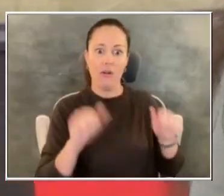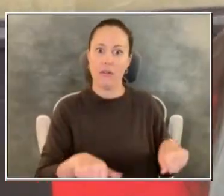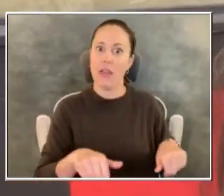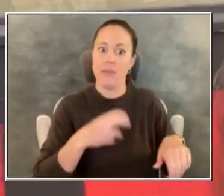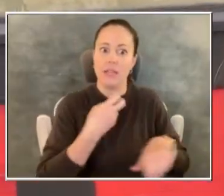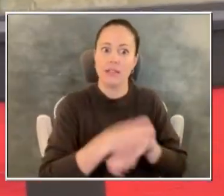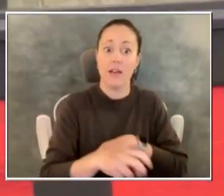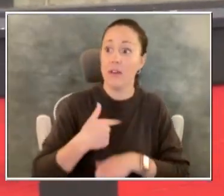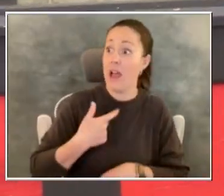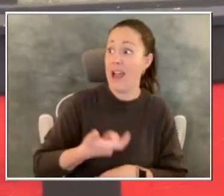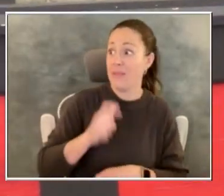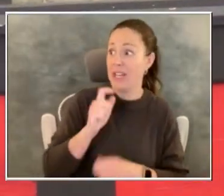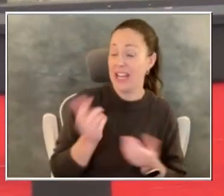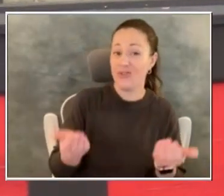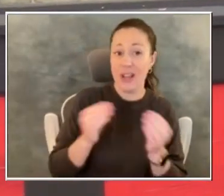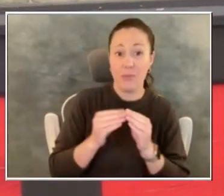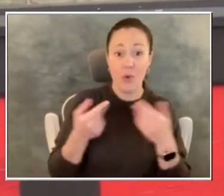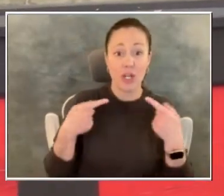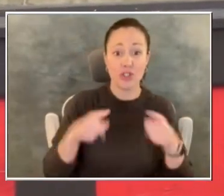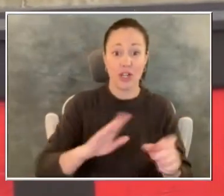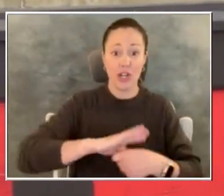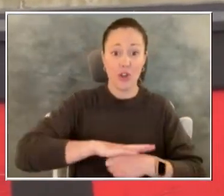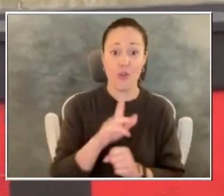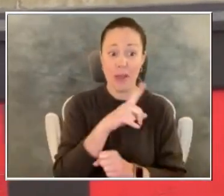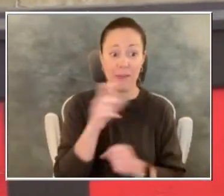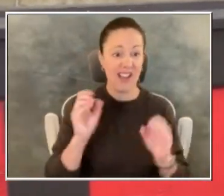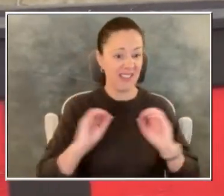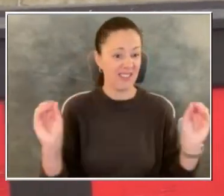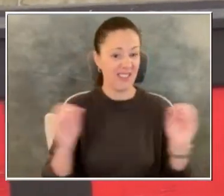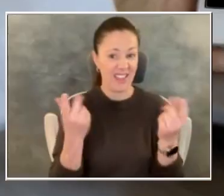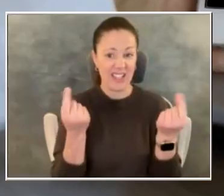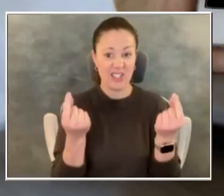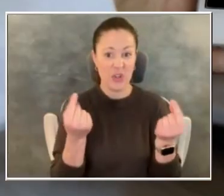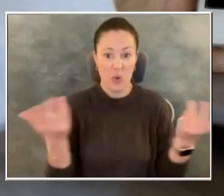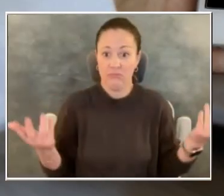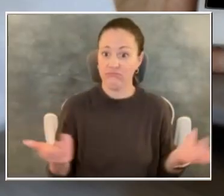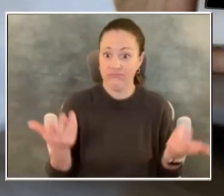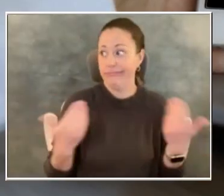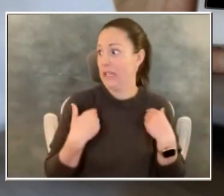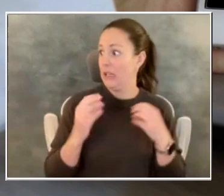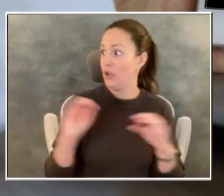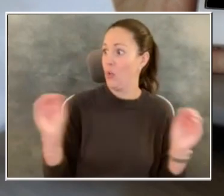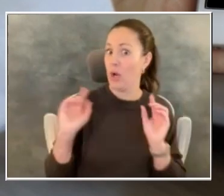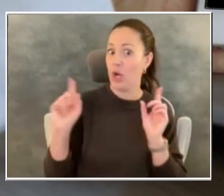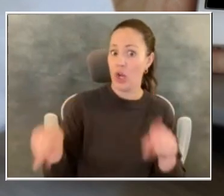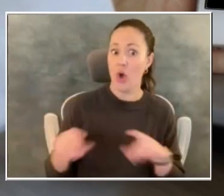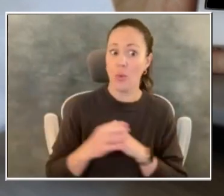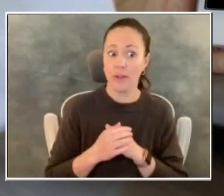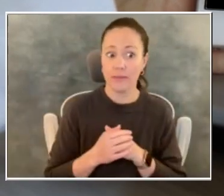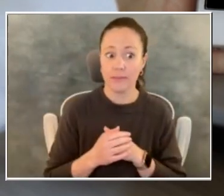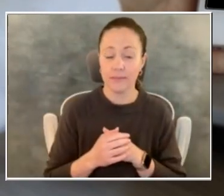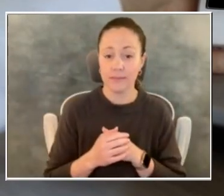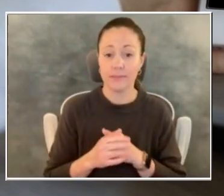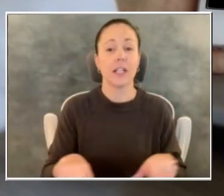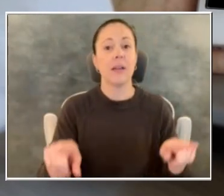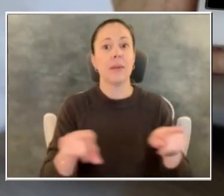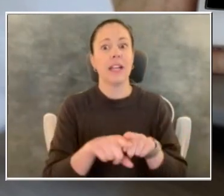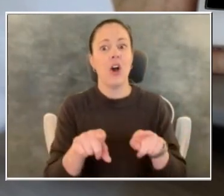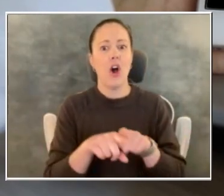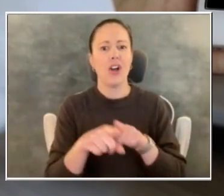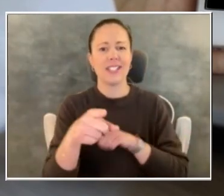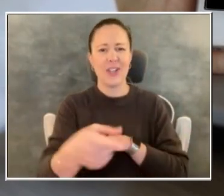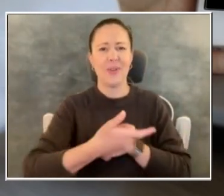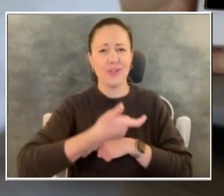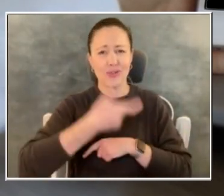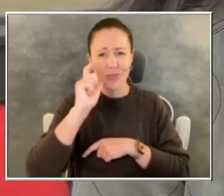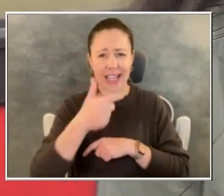pandemic because there was nothing to do. And I didn't have to anywhere to get up to go. Not to mention, references to drinking seem to be everywhere you look or